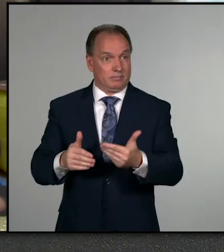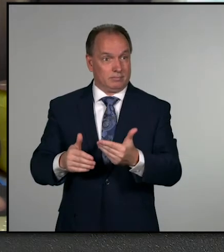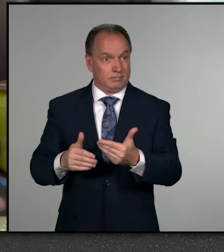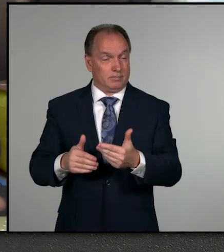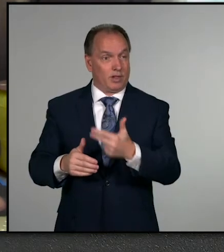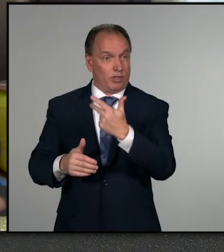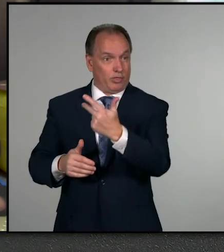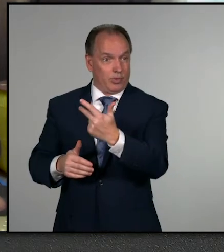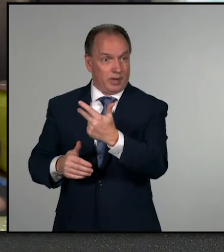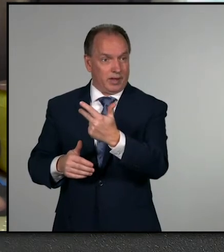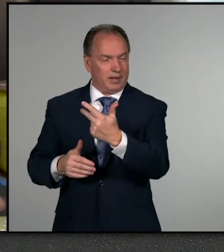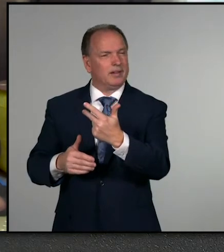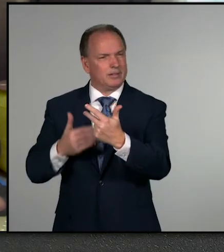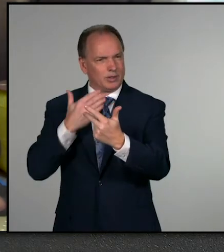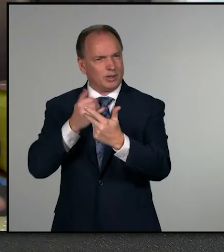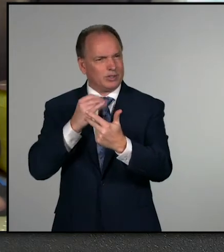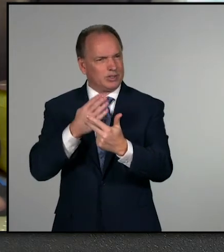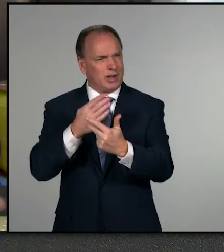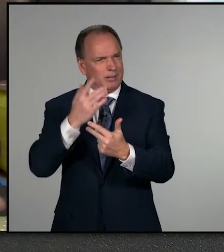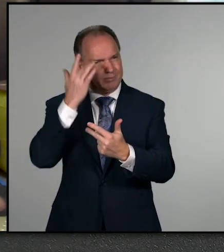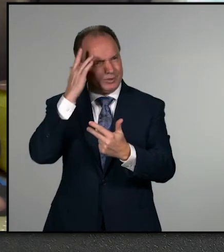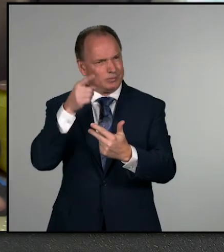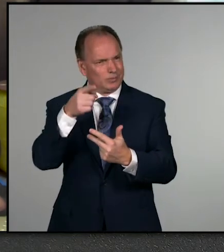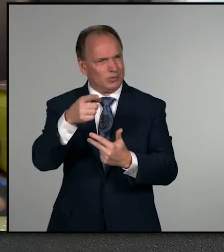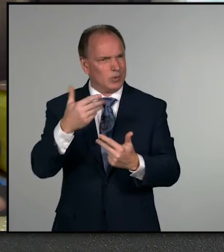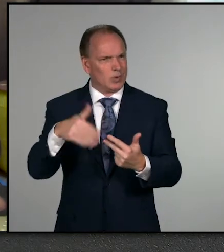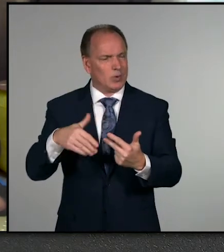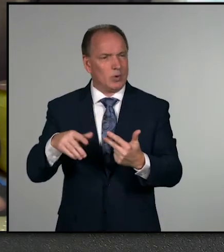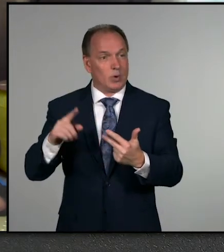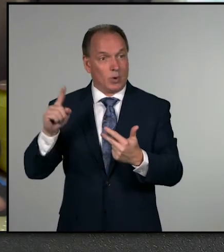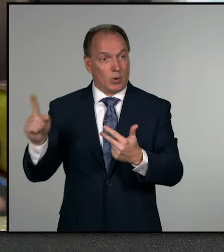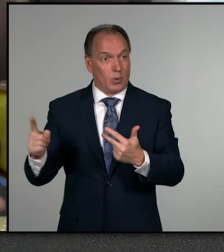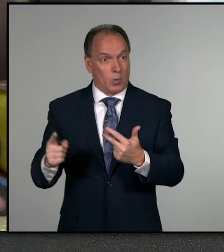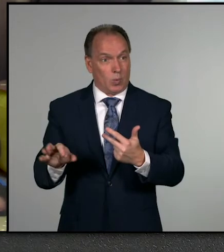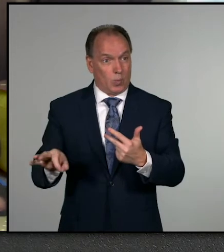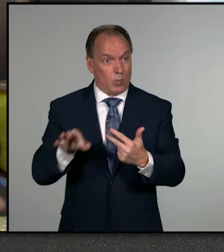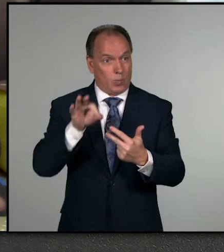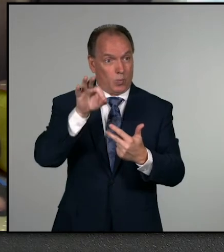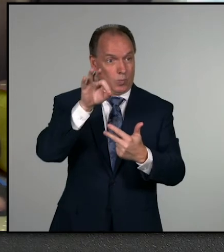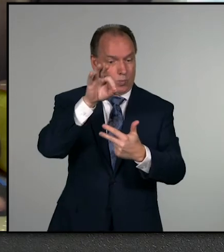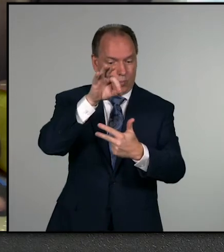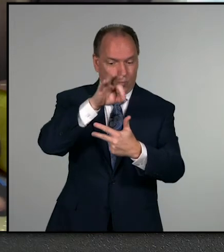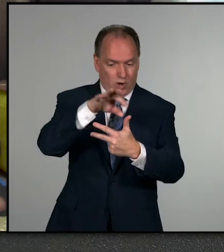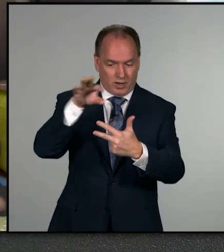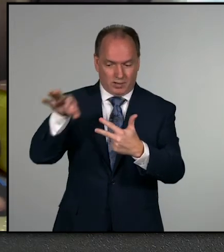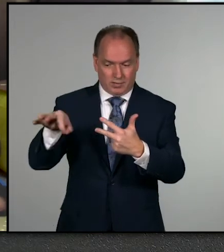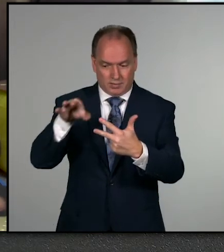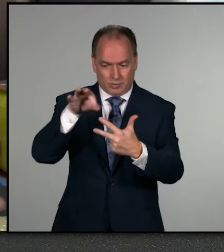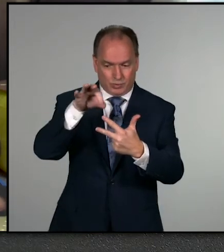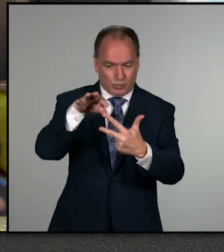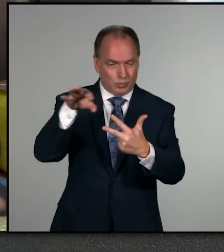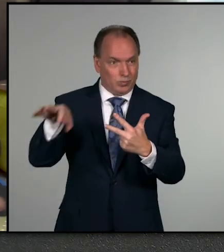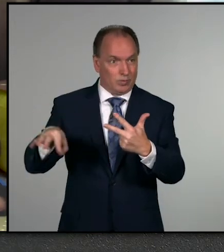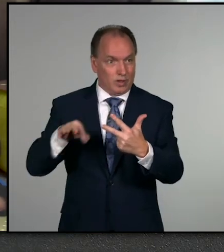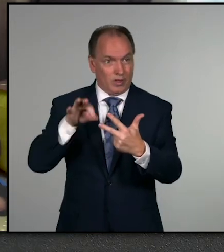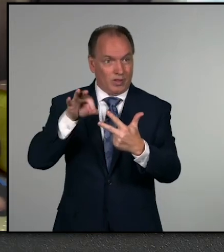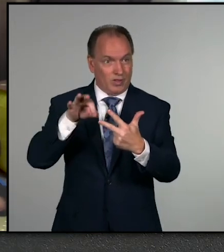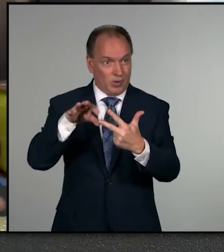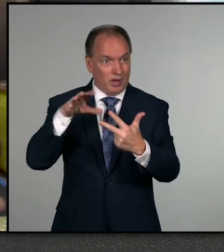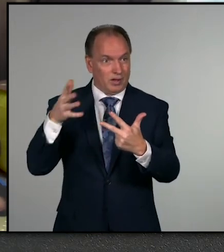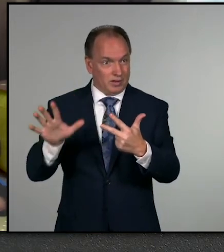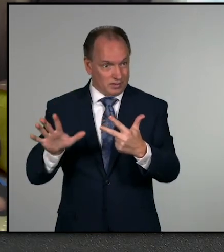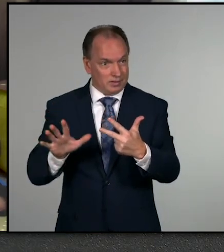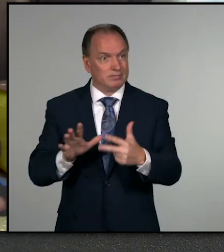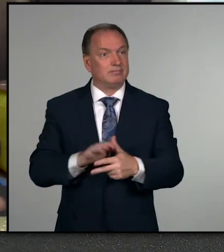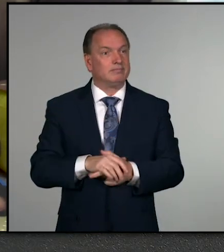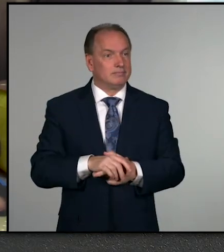number 3. Good job, Smarties. Let's count. 1, 2,